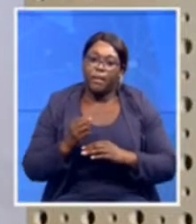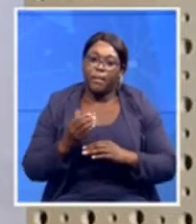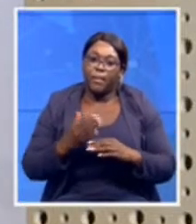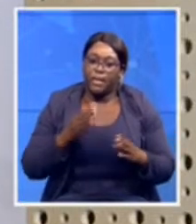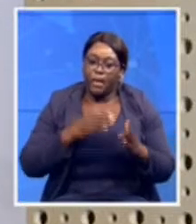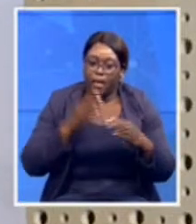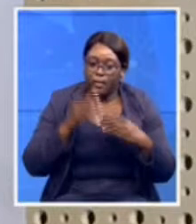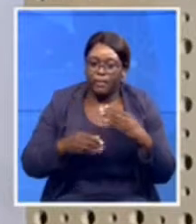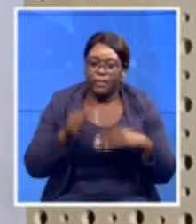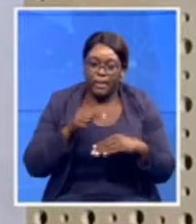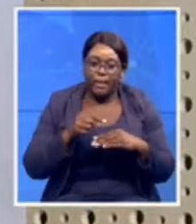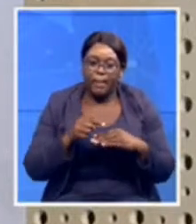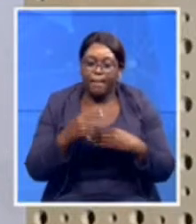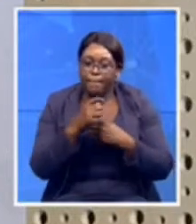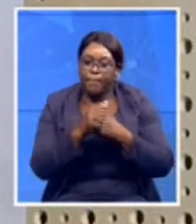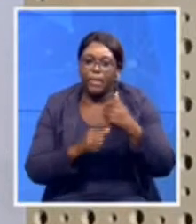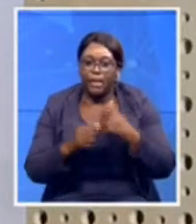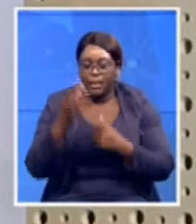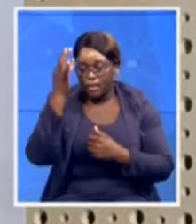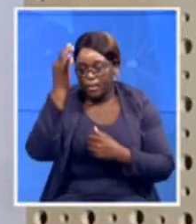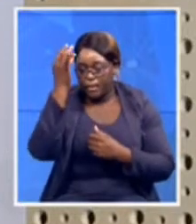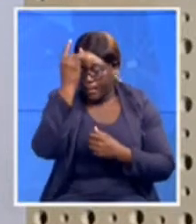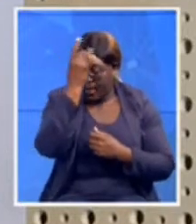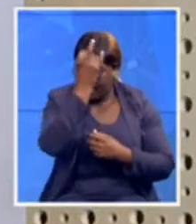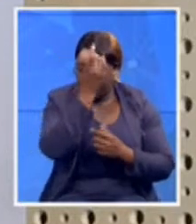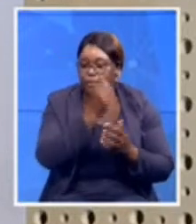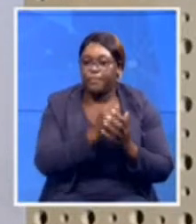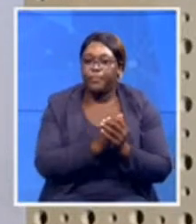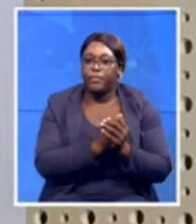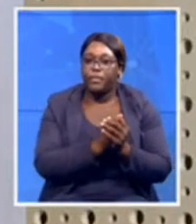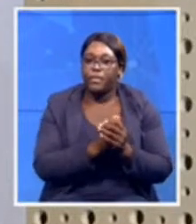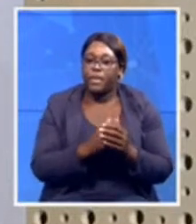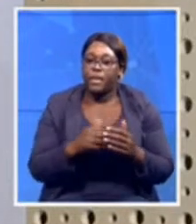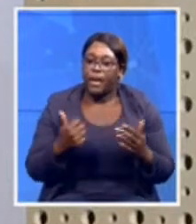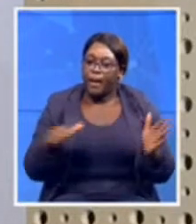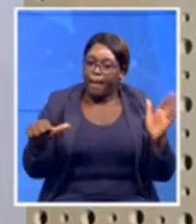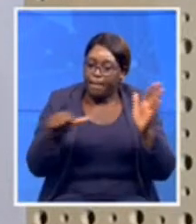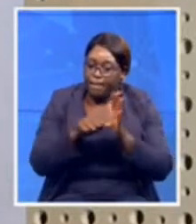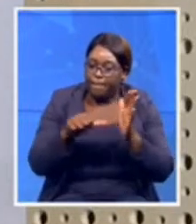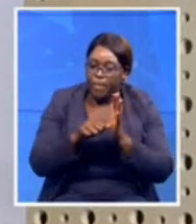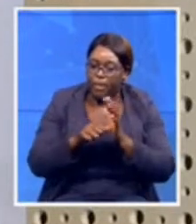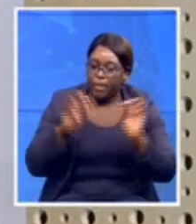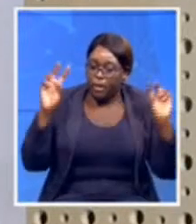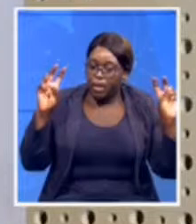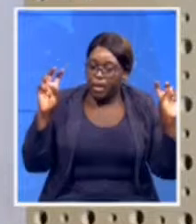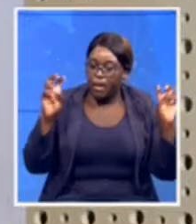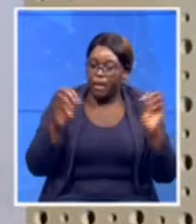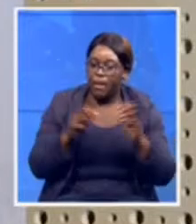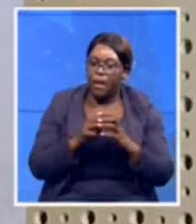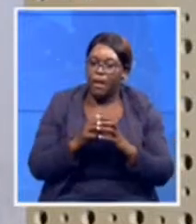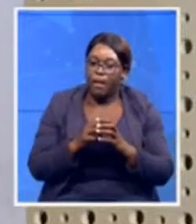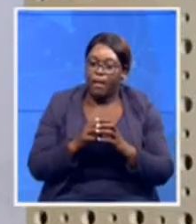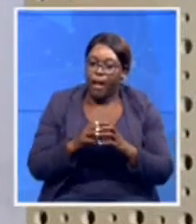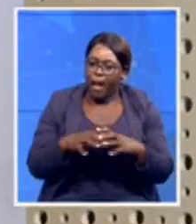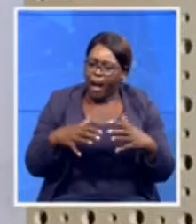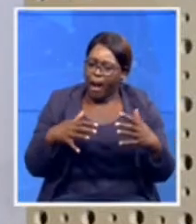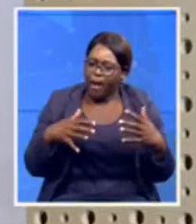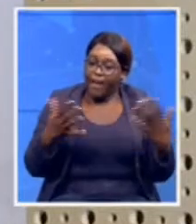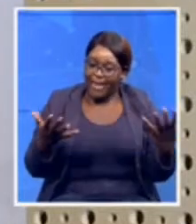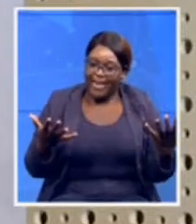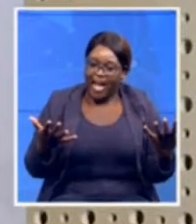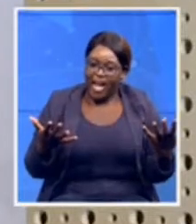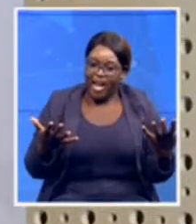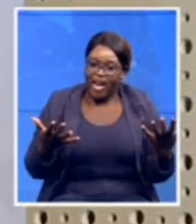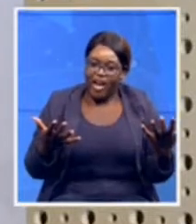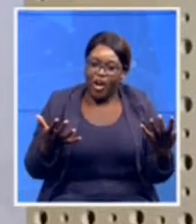Because the other critical issue is, how are we going to fund this expanded mandate? And at the